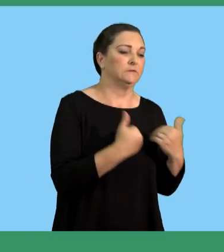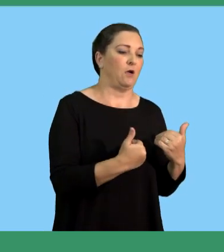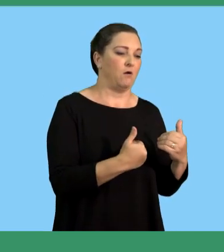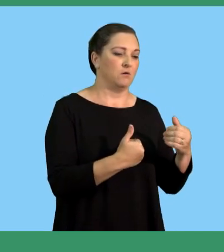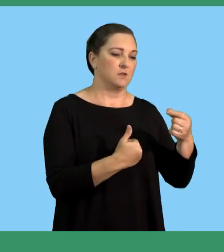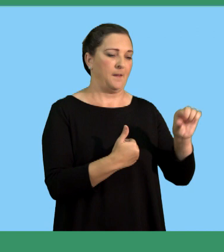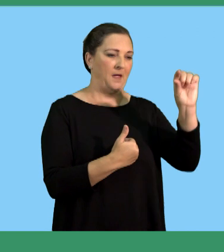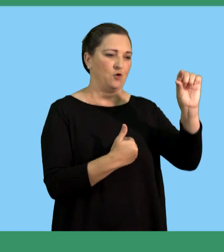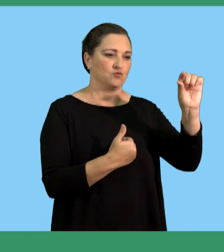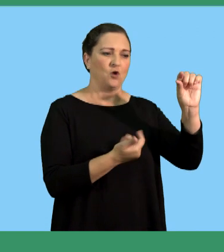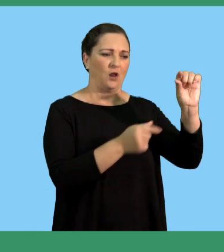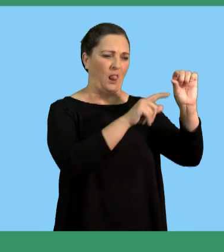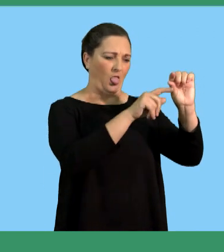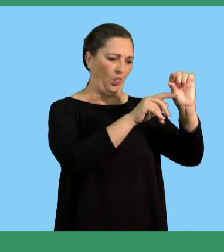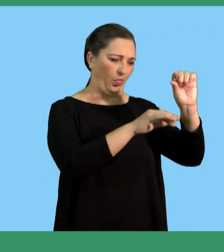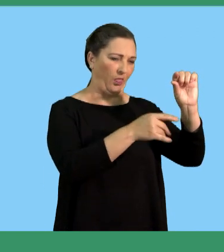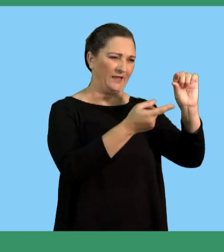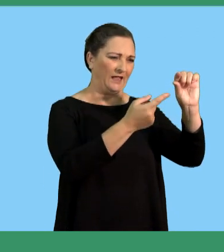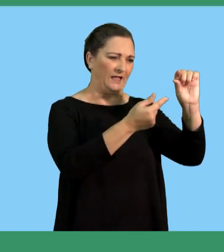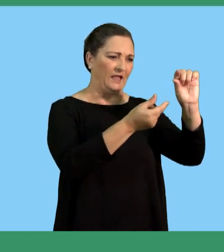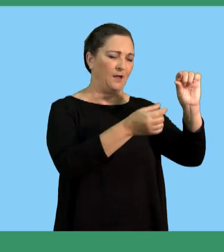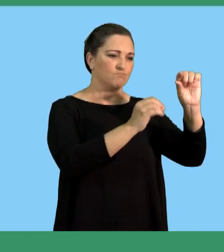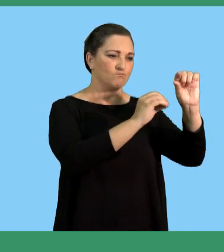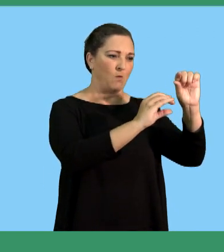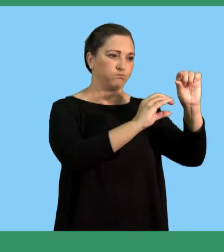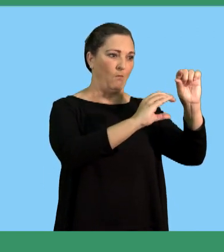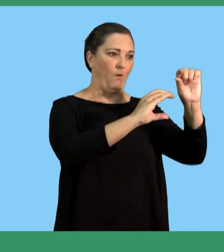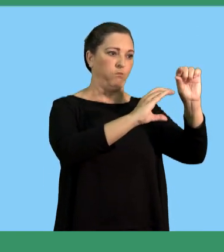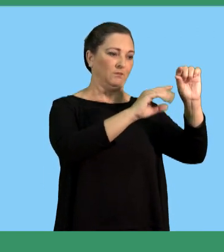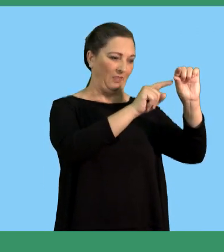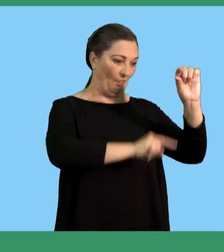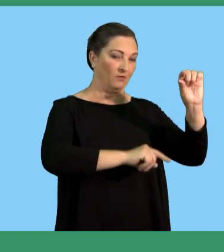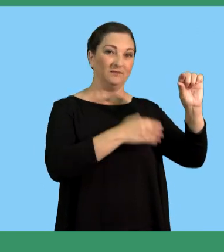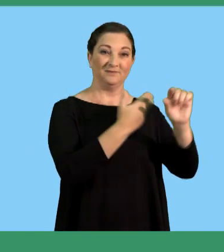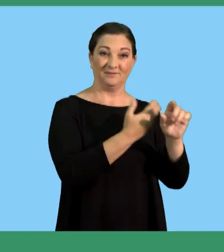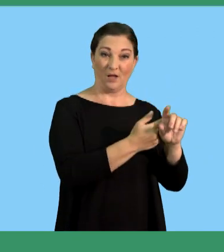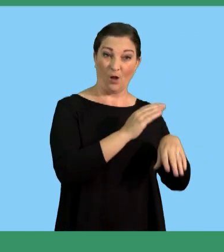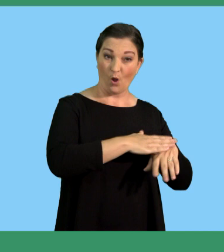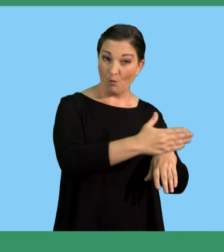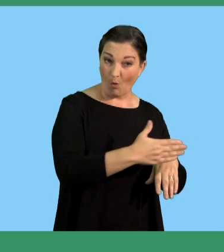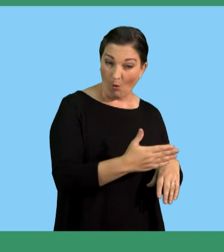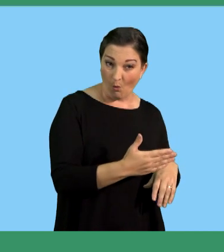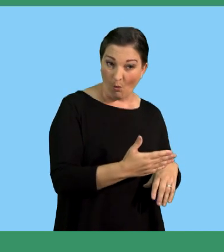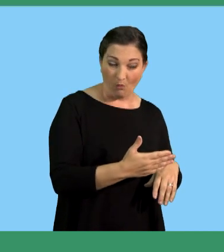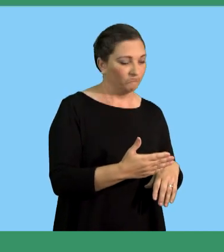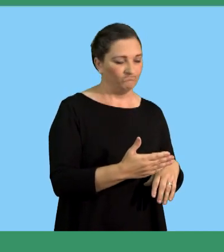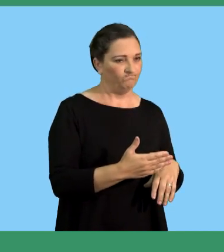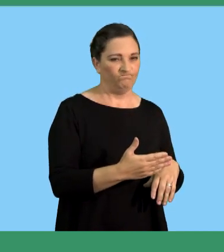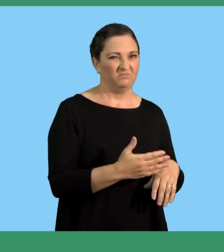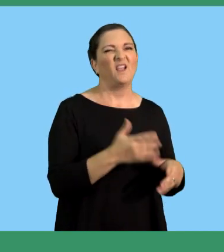amount, not on the interest accrued. So this is to say, with simple, you have invested